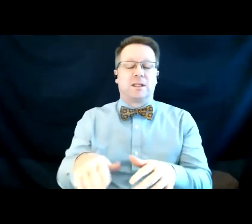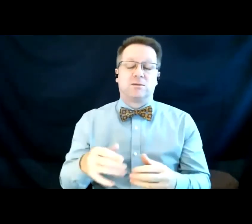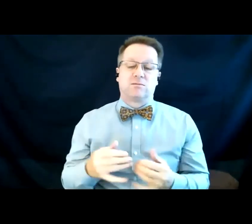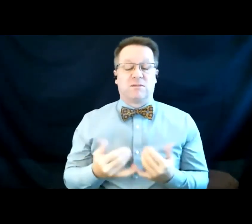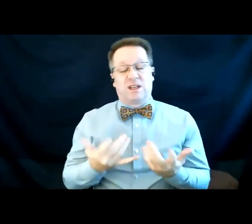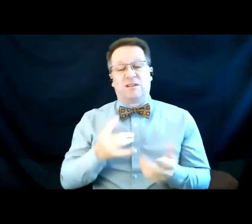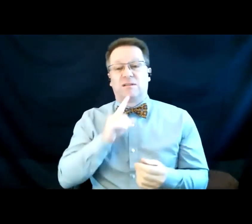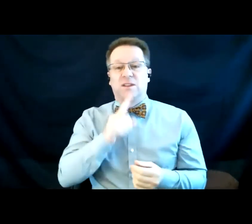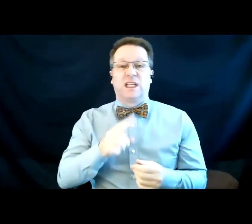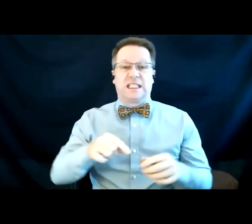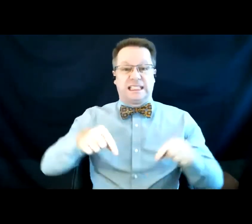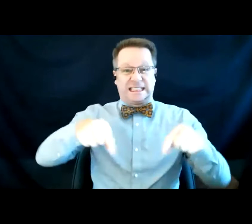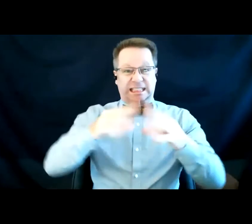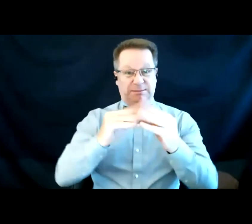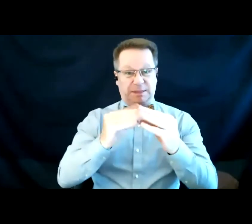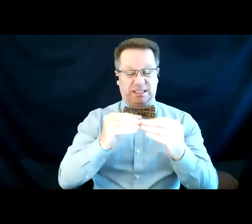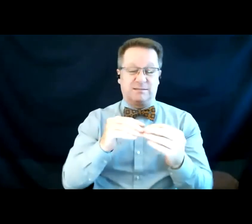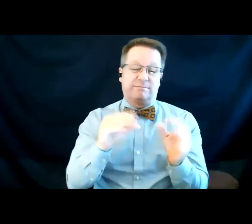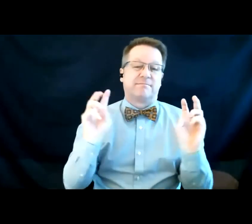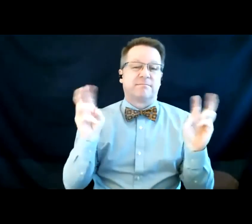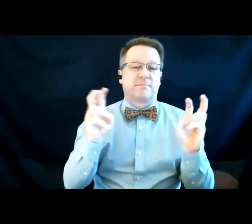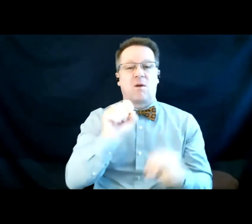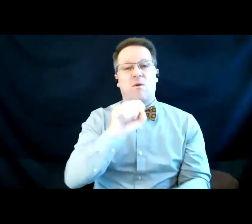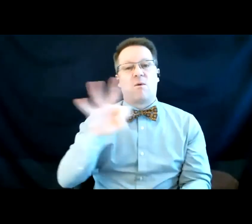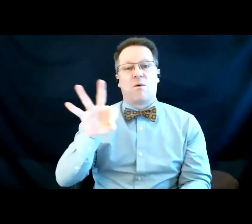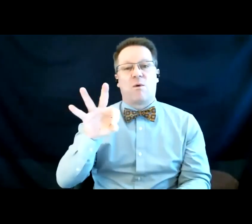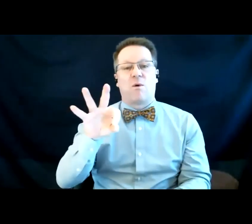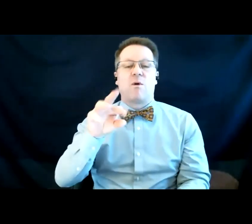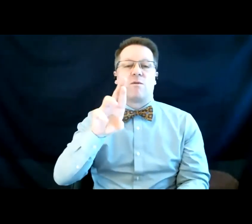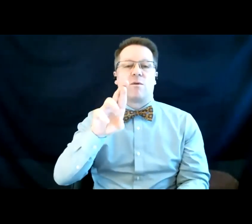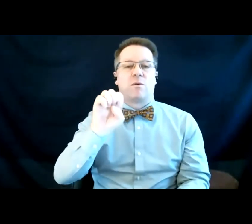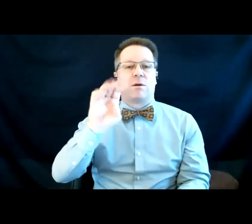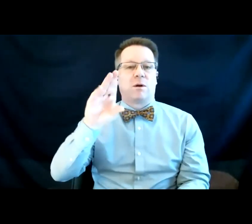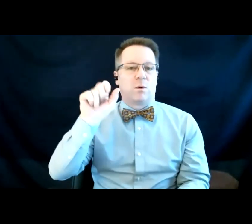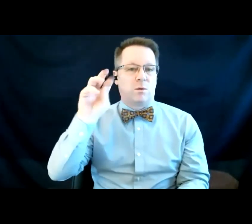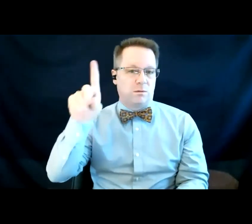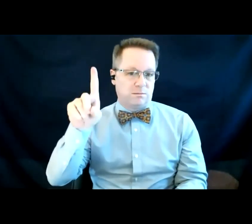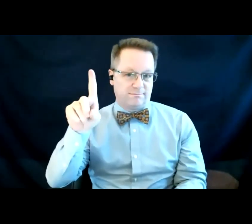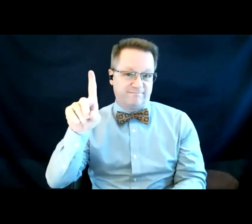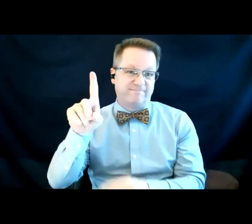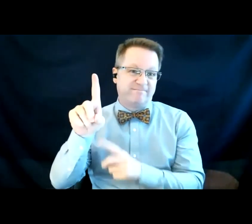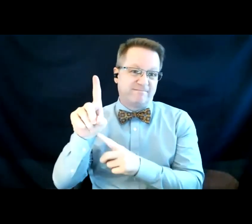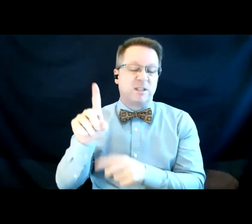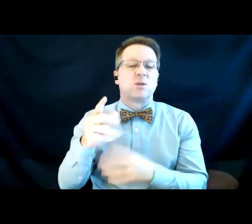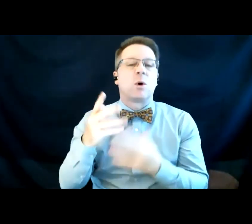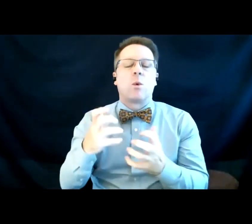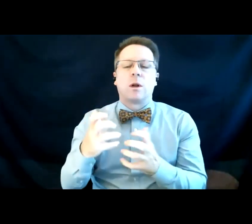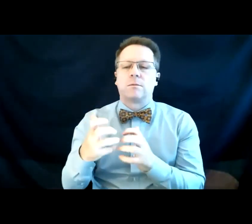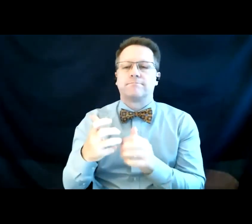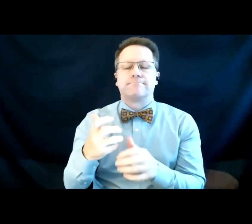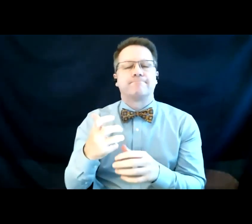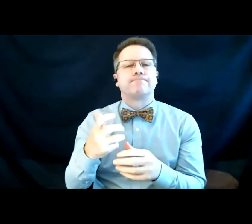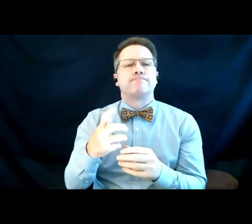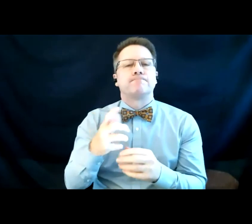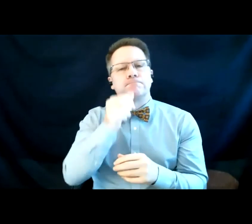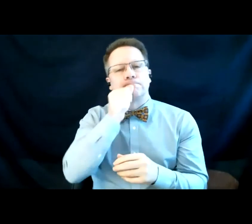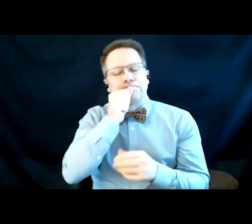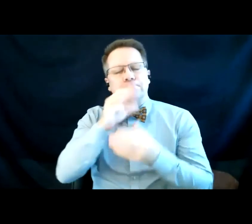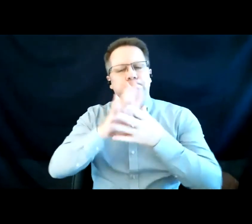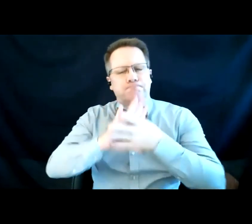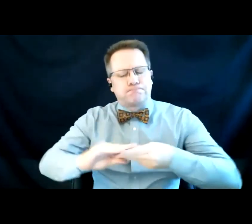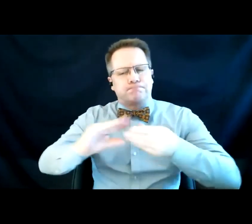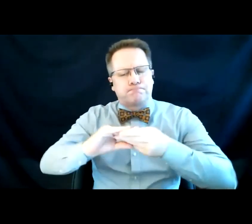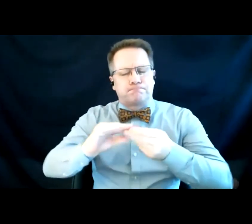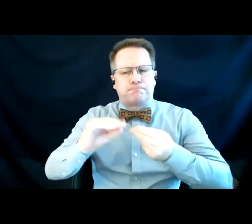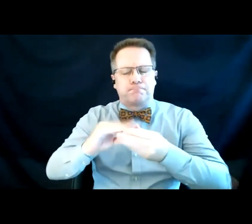We want to be able to speak with all of you candidly as our closest advisors and supporters and give you our unvarnished